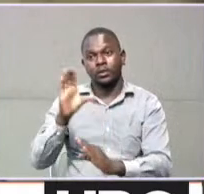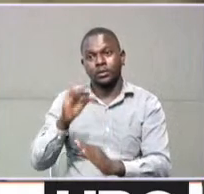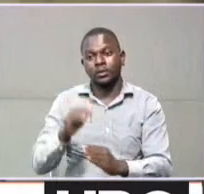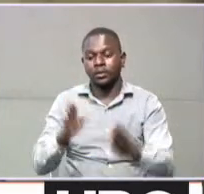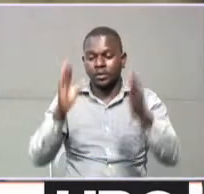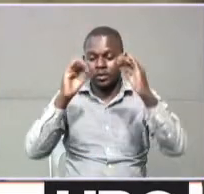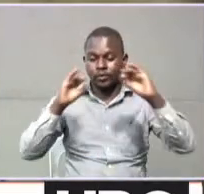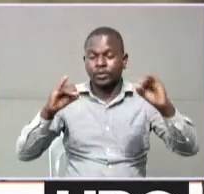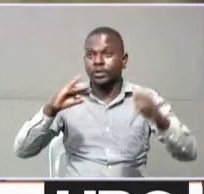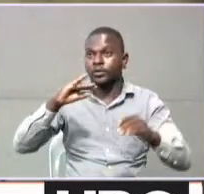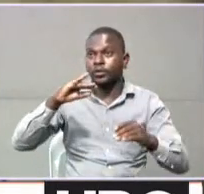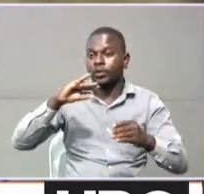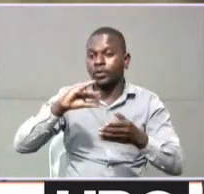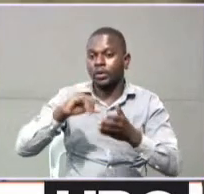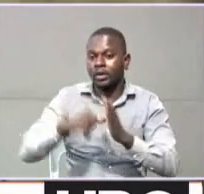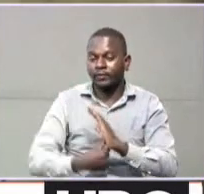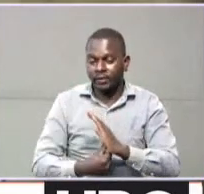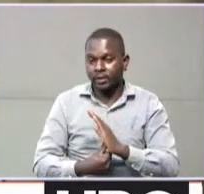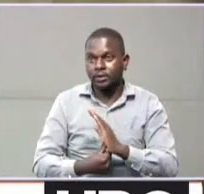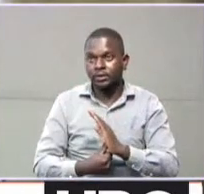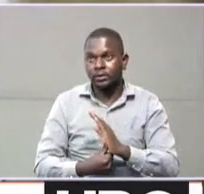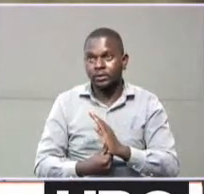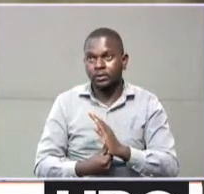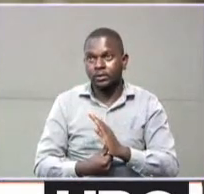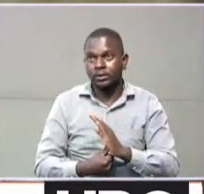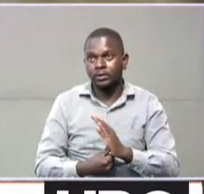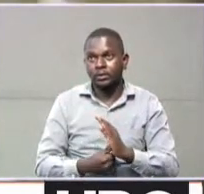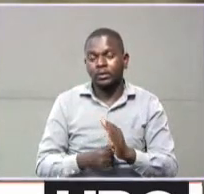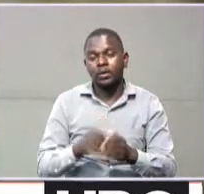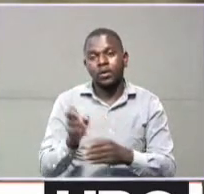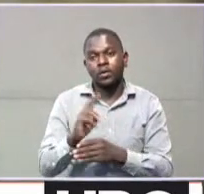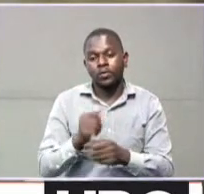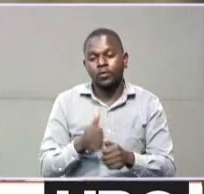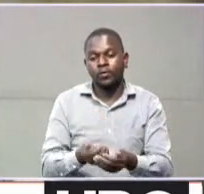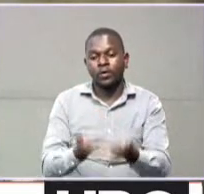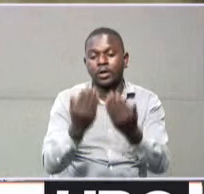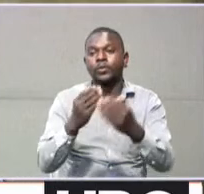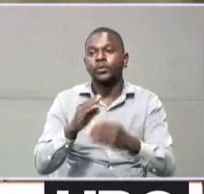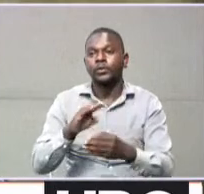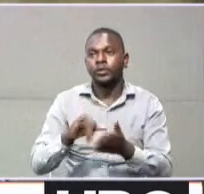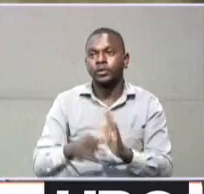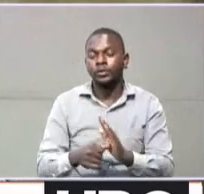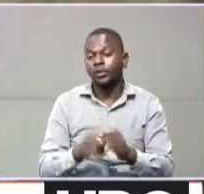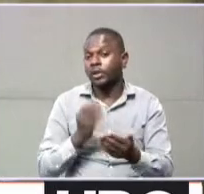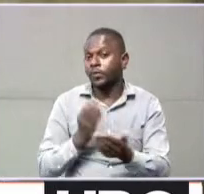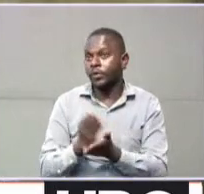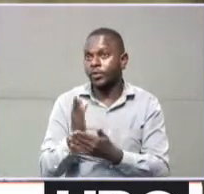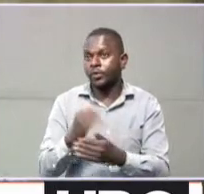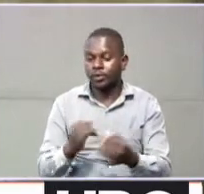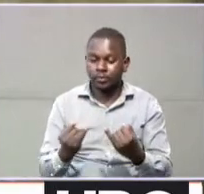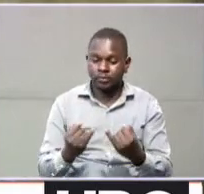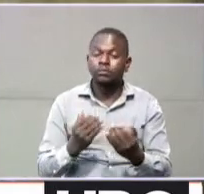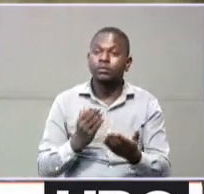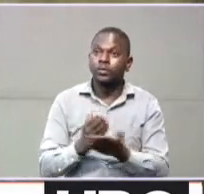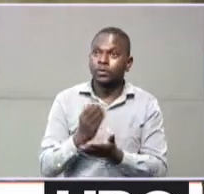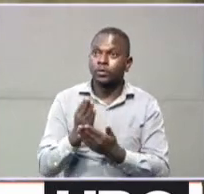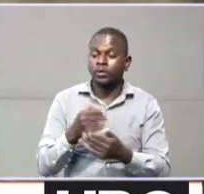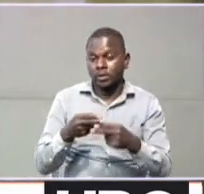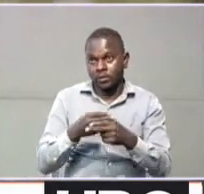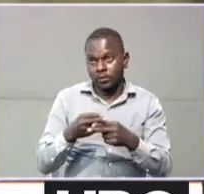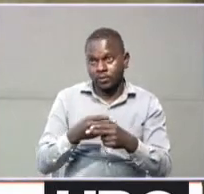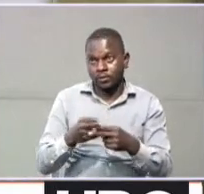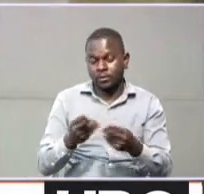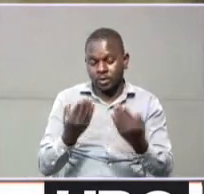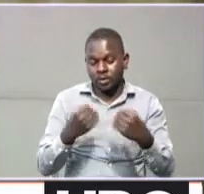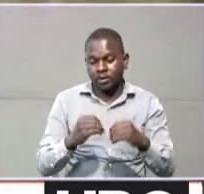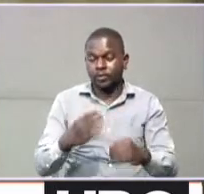presidential affairs who will keep watching this issue and indeed i'm sure very soon they should be able to